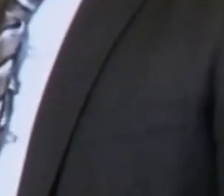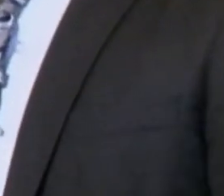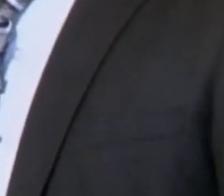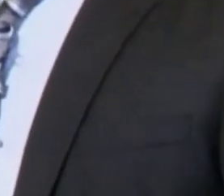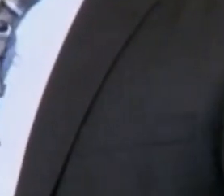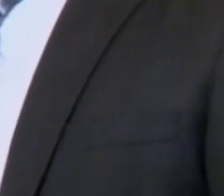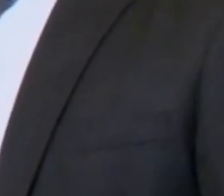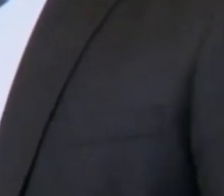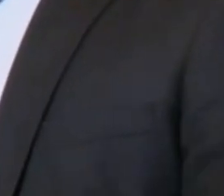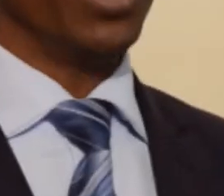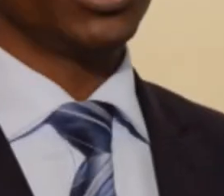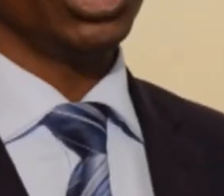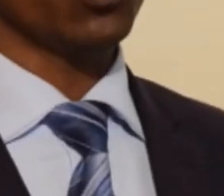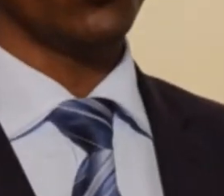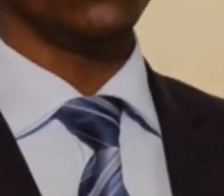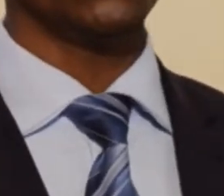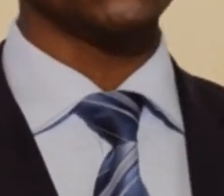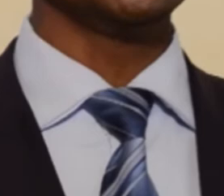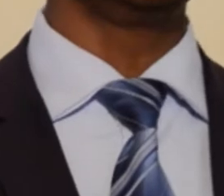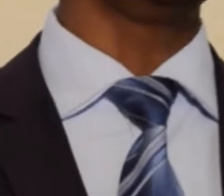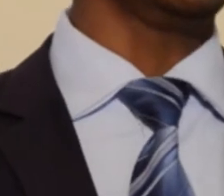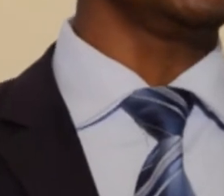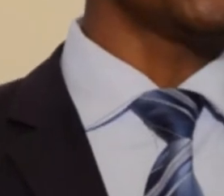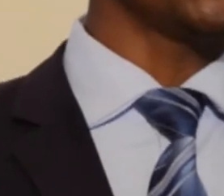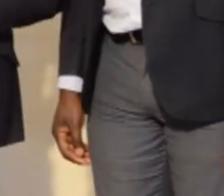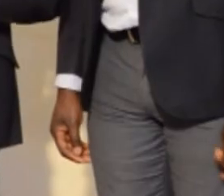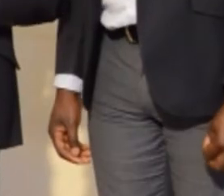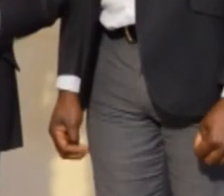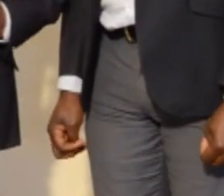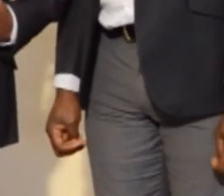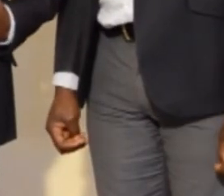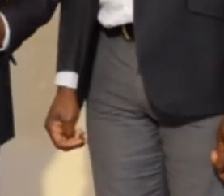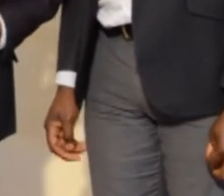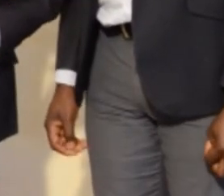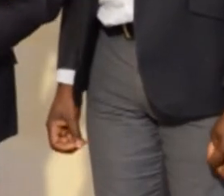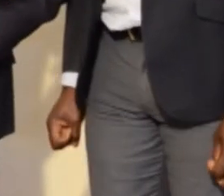Pumpsy Wo, Pumpsy Wo, Pumpsy Wo, Hune, O Pumpsy Wo,